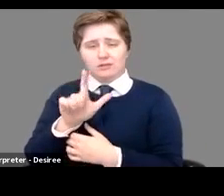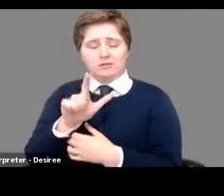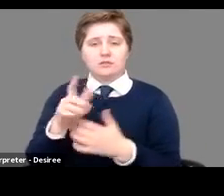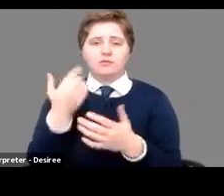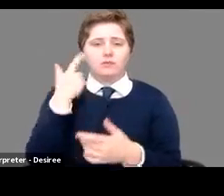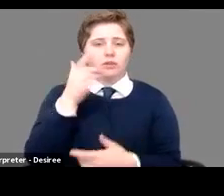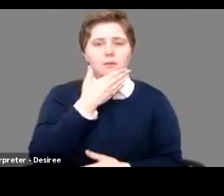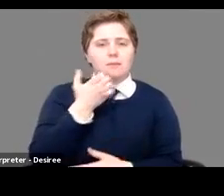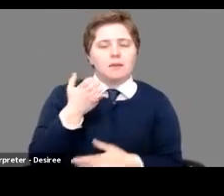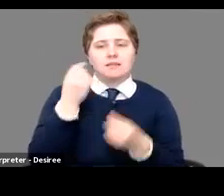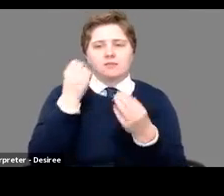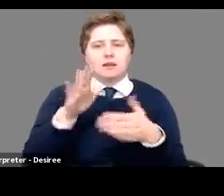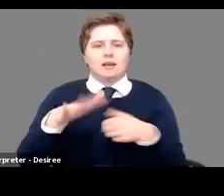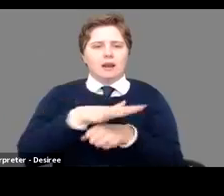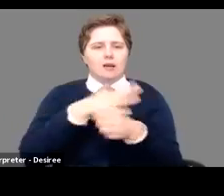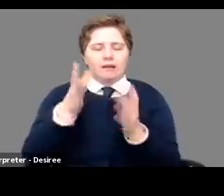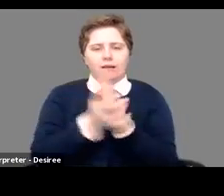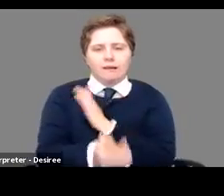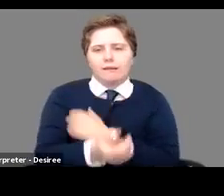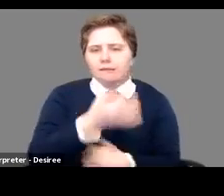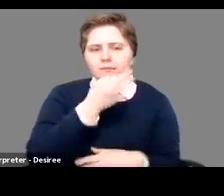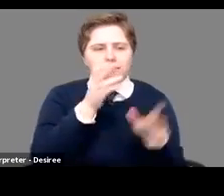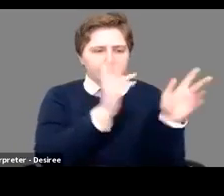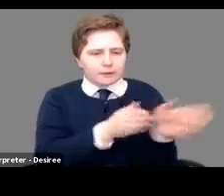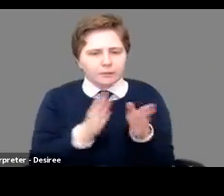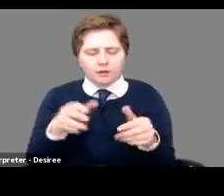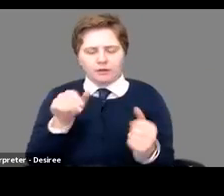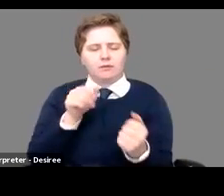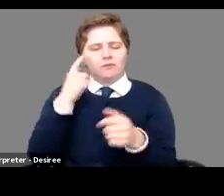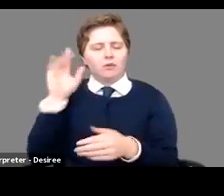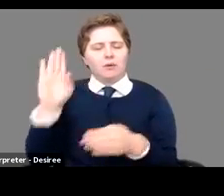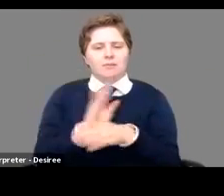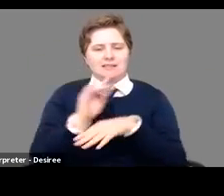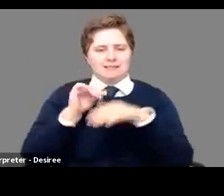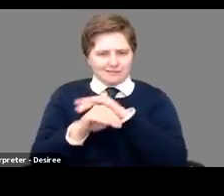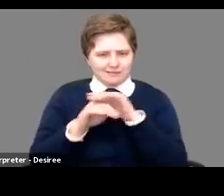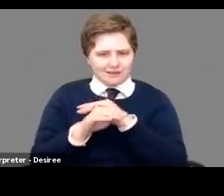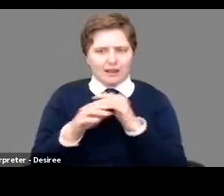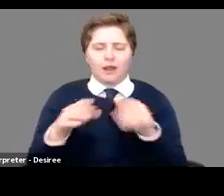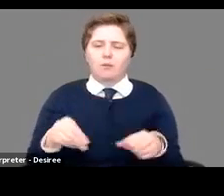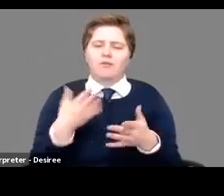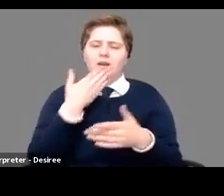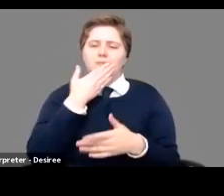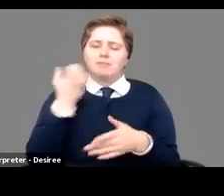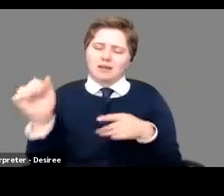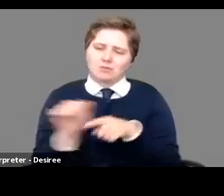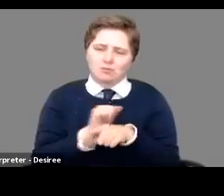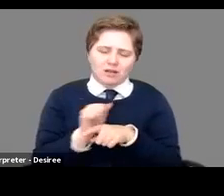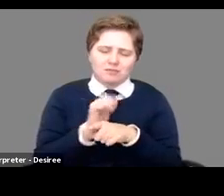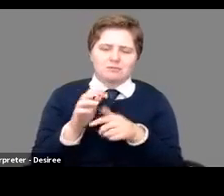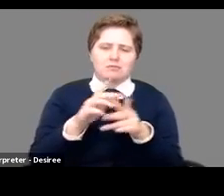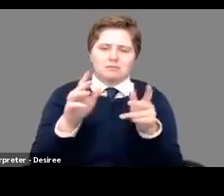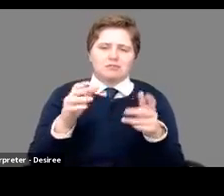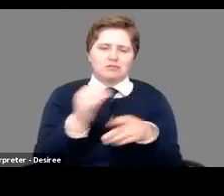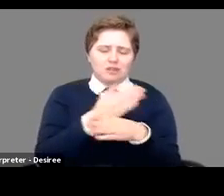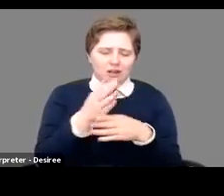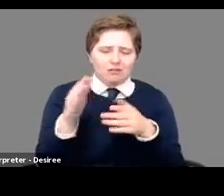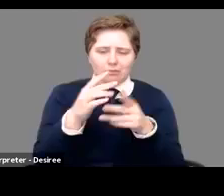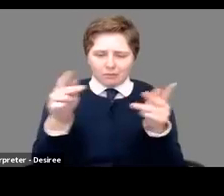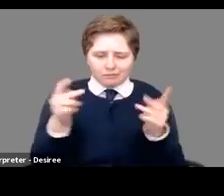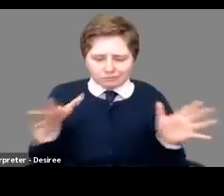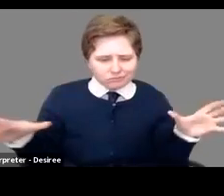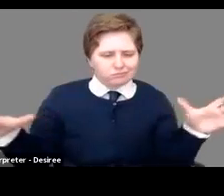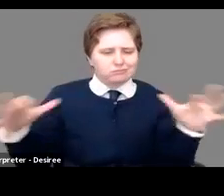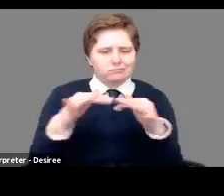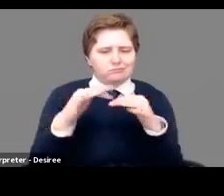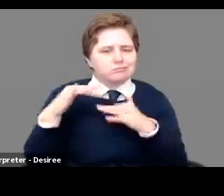area experts in front of businesses and provide opportunities to share best practices across industries. We'll also be